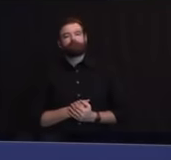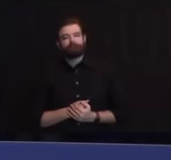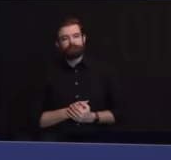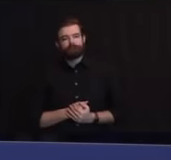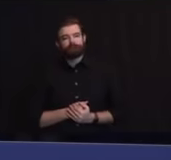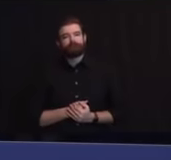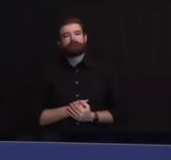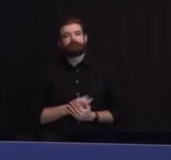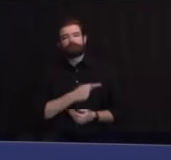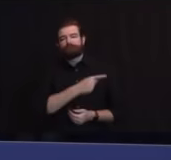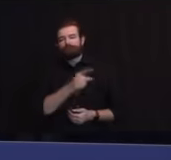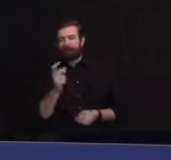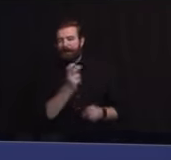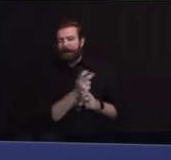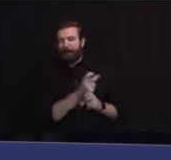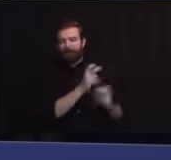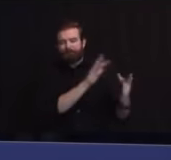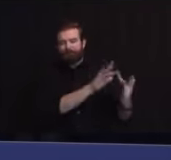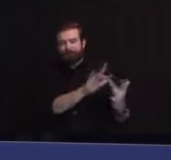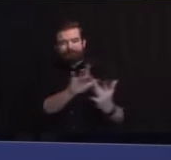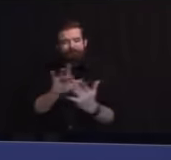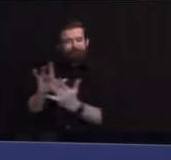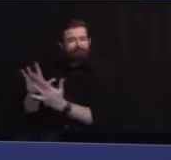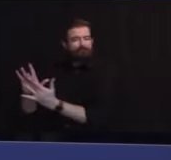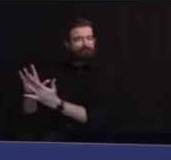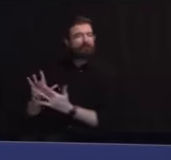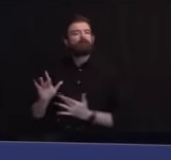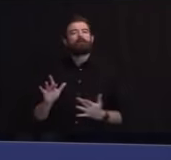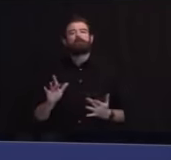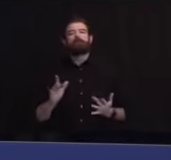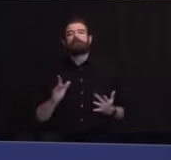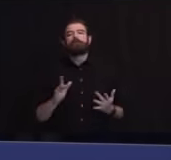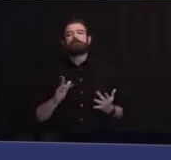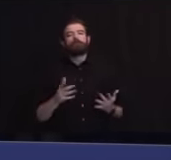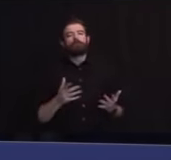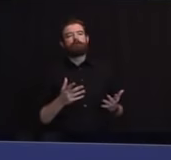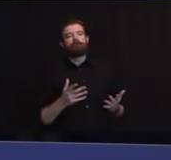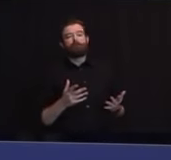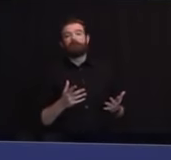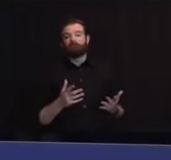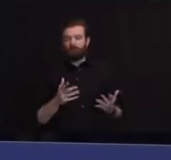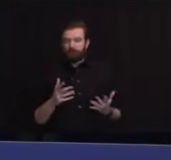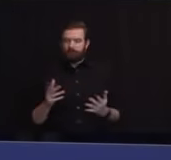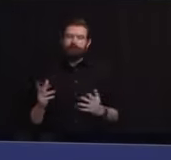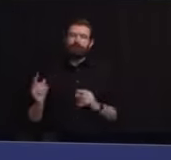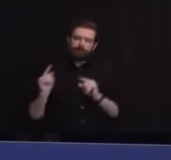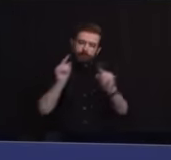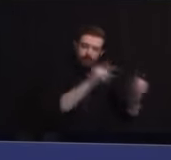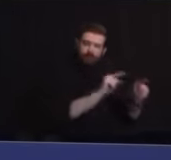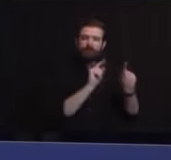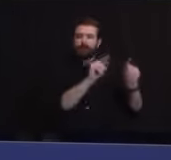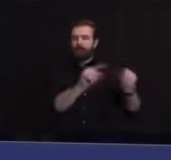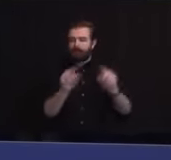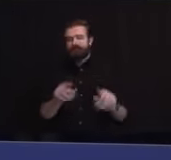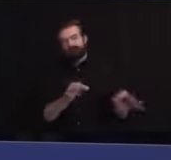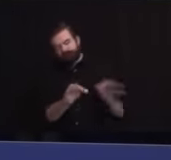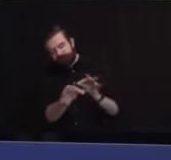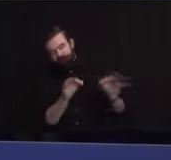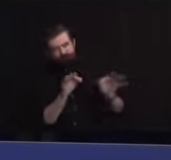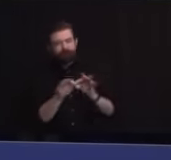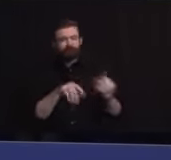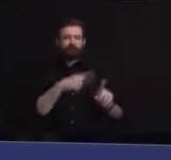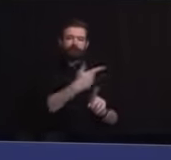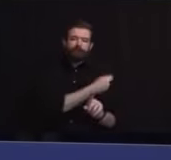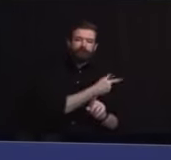scheduling appointments and to help address misinformation and vaccine hesitancy. They will also assist those with